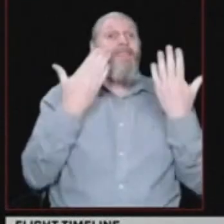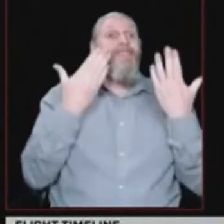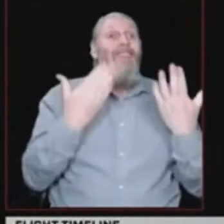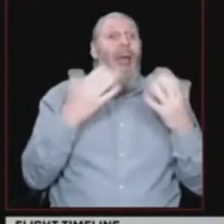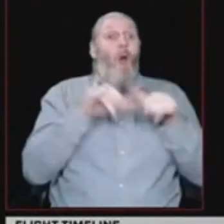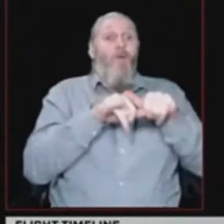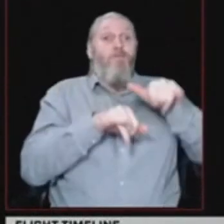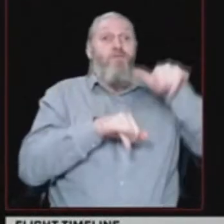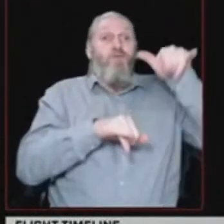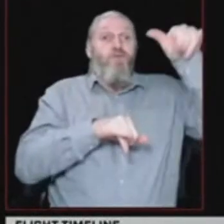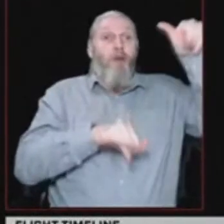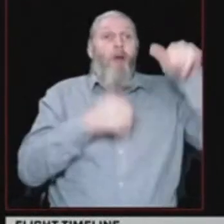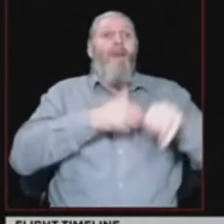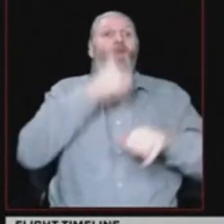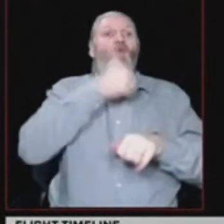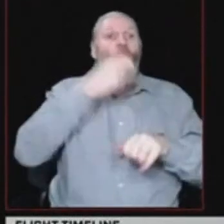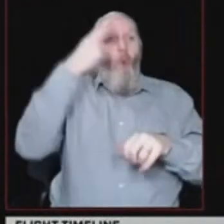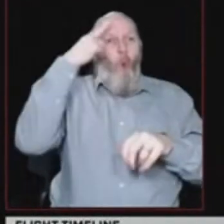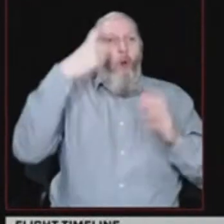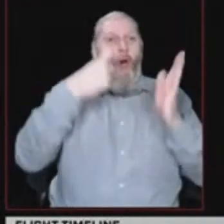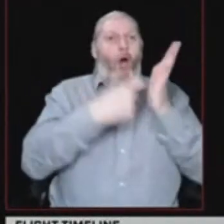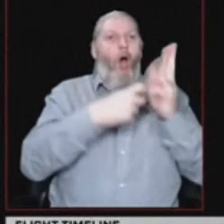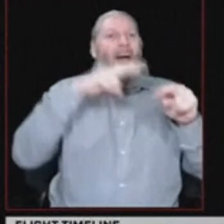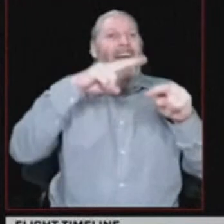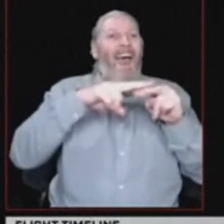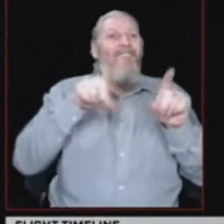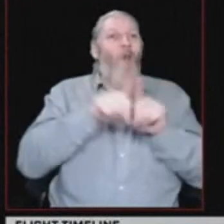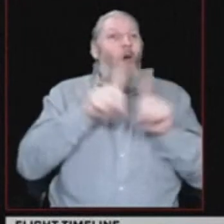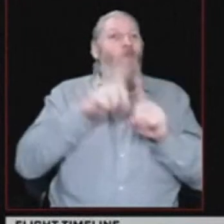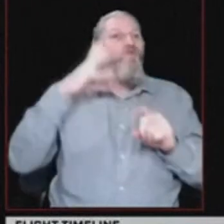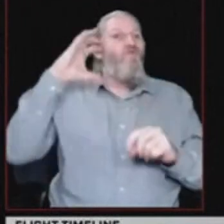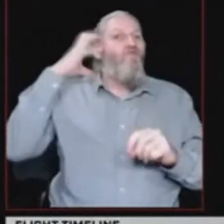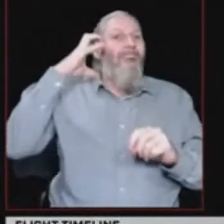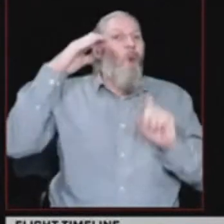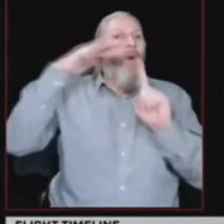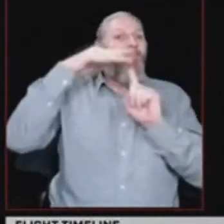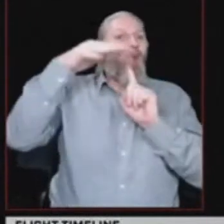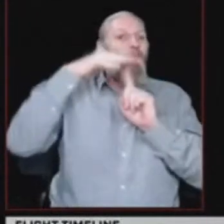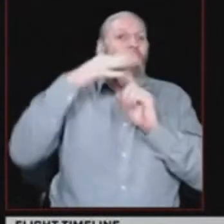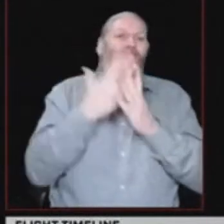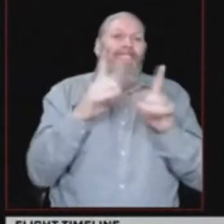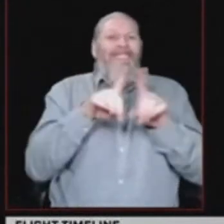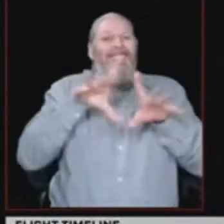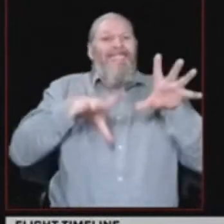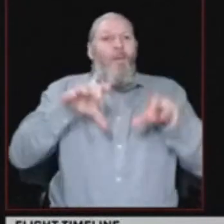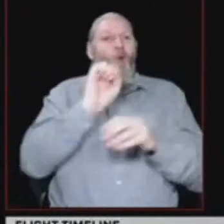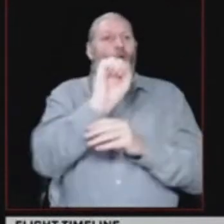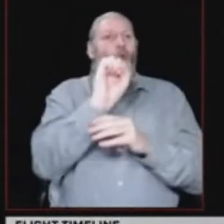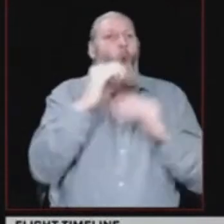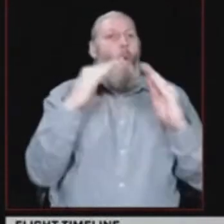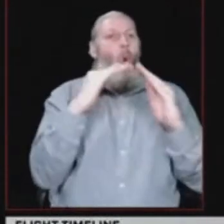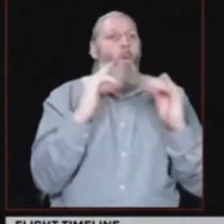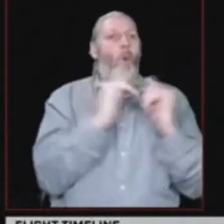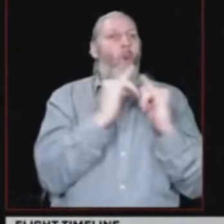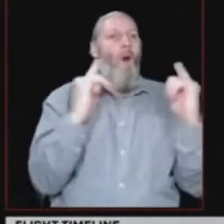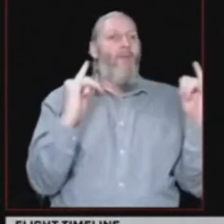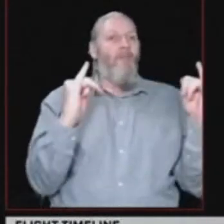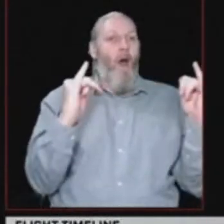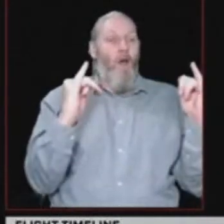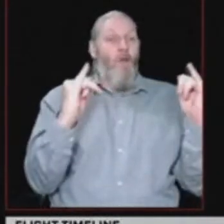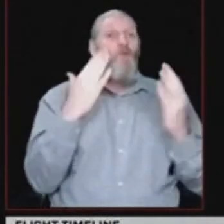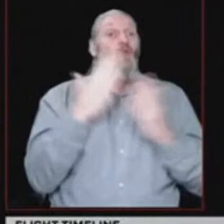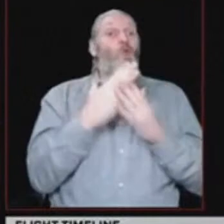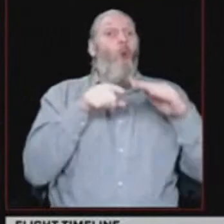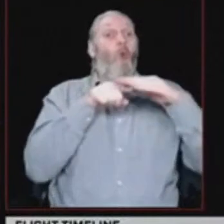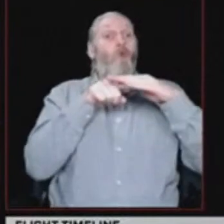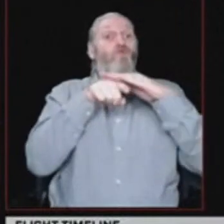So they're essentially a type of Wi-Fi. Our aircraft has that, so our rocket data will come up to the aircraft, and then